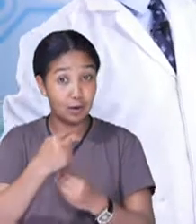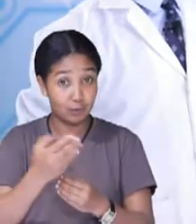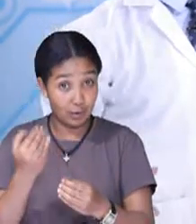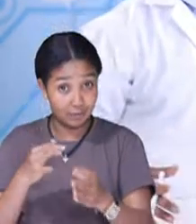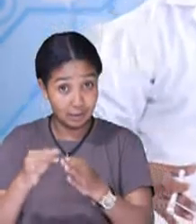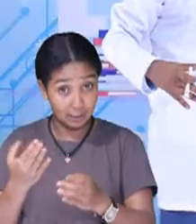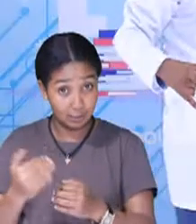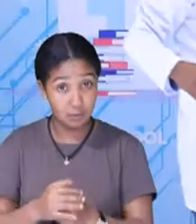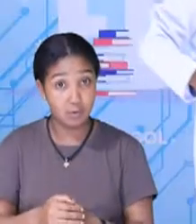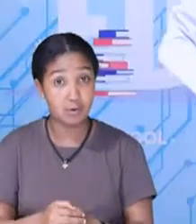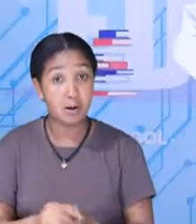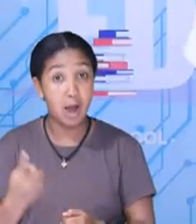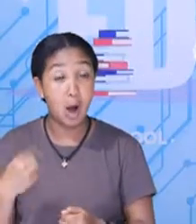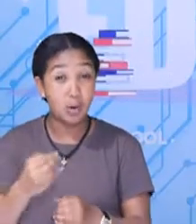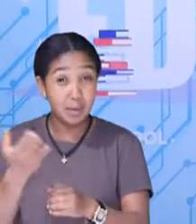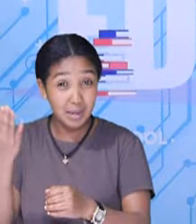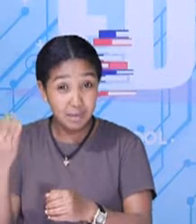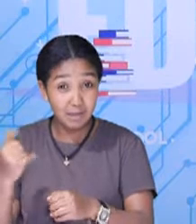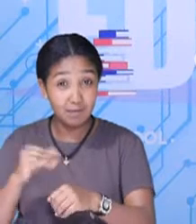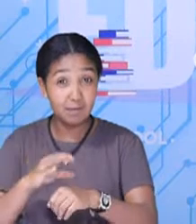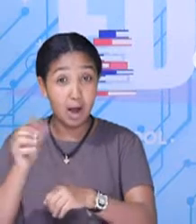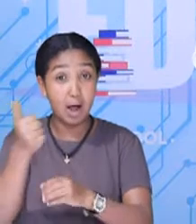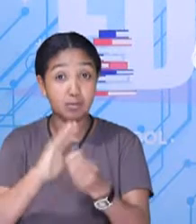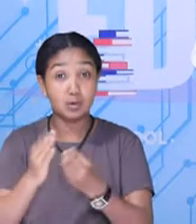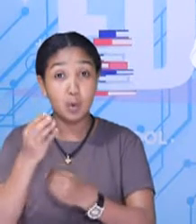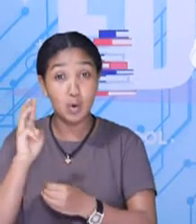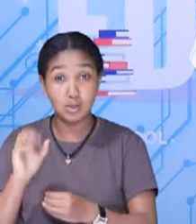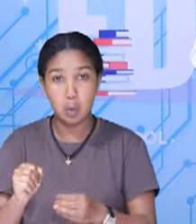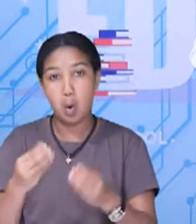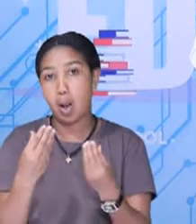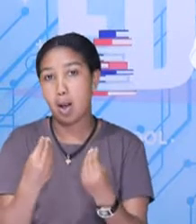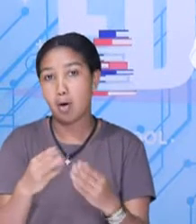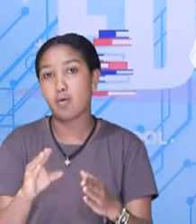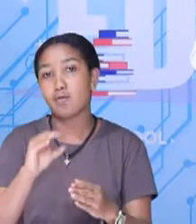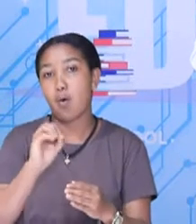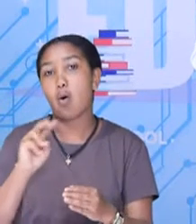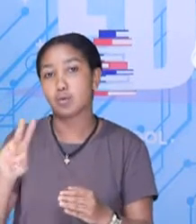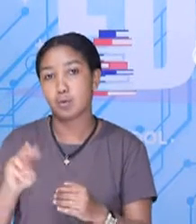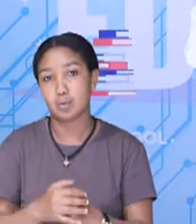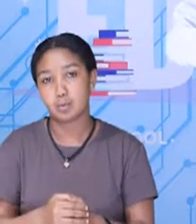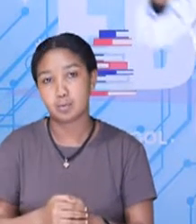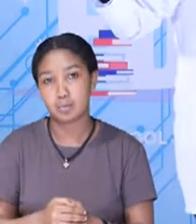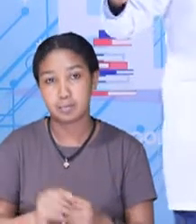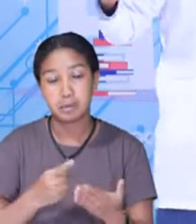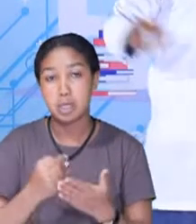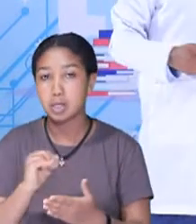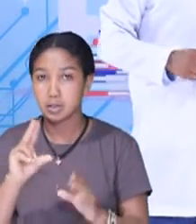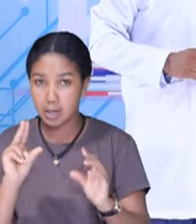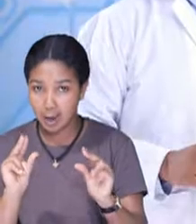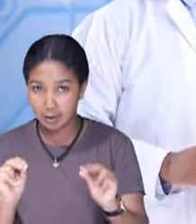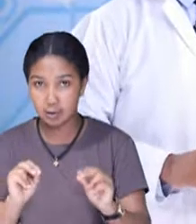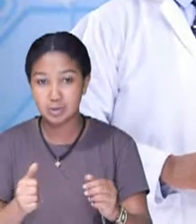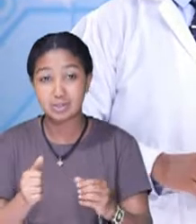have discussed before, our primitive atmosphere was in lack of ozone. So there is